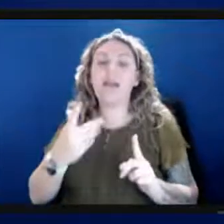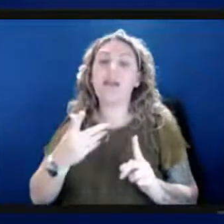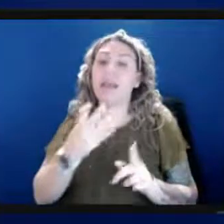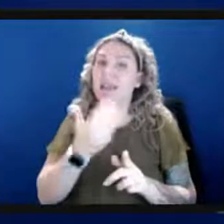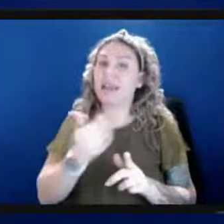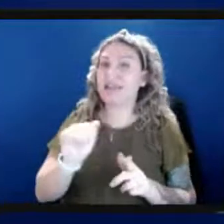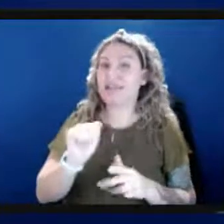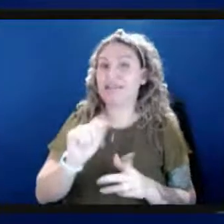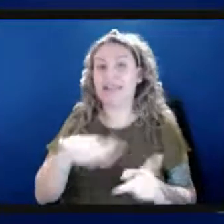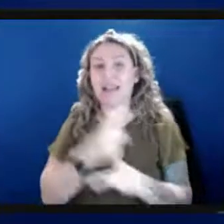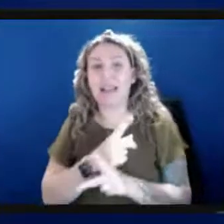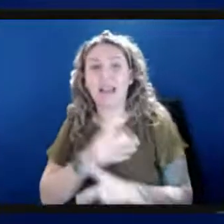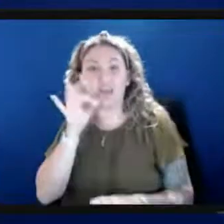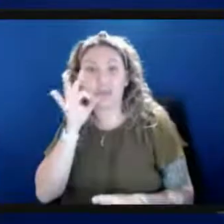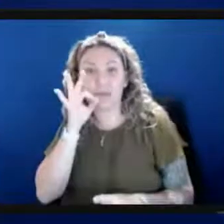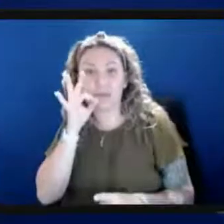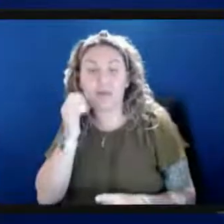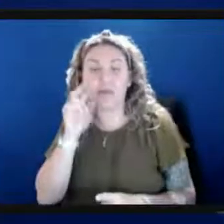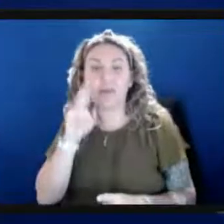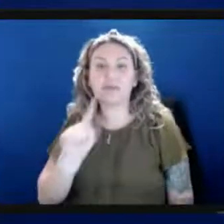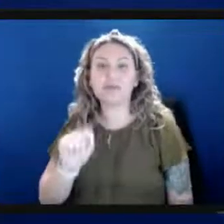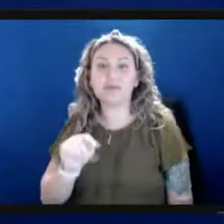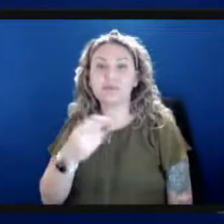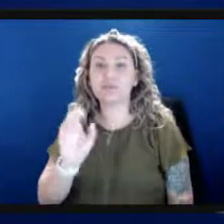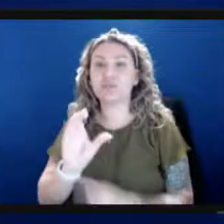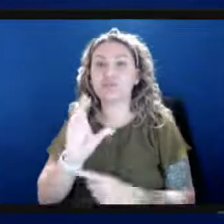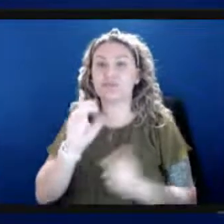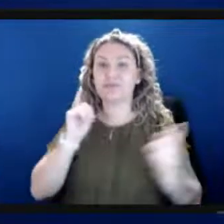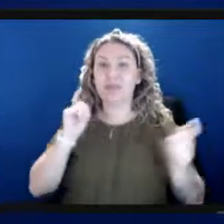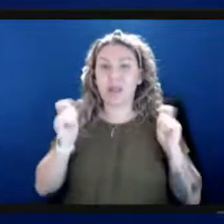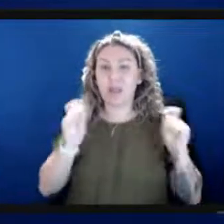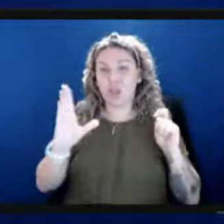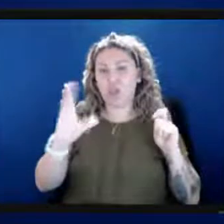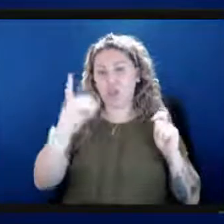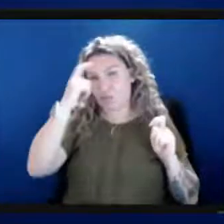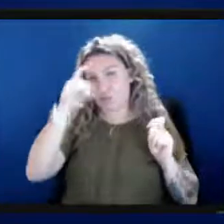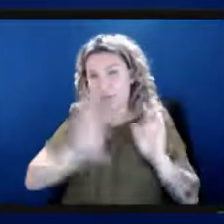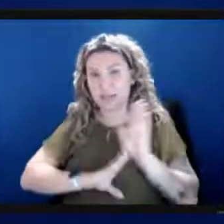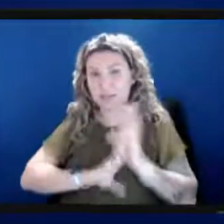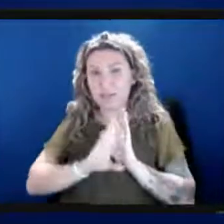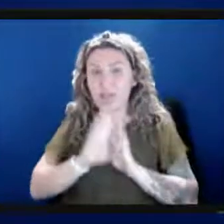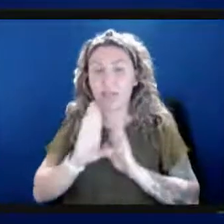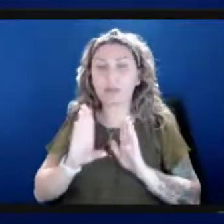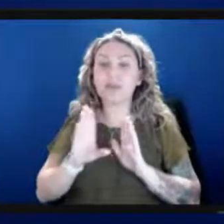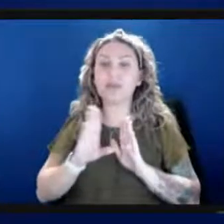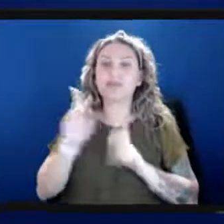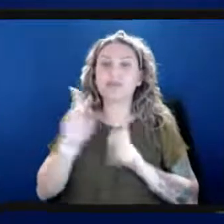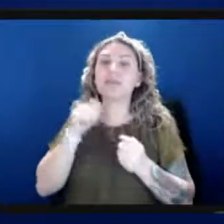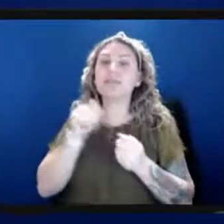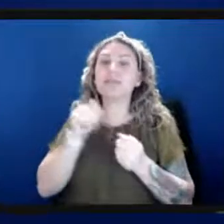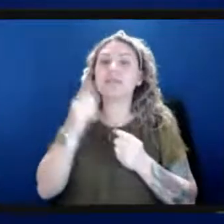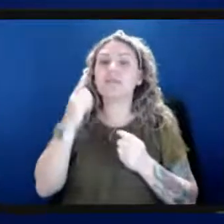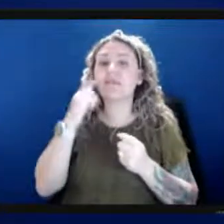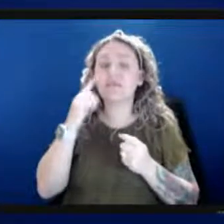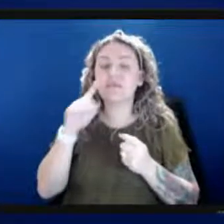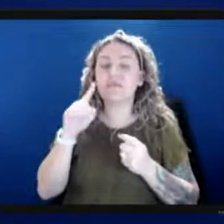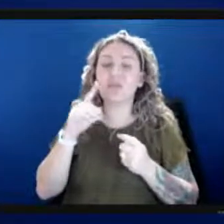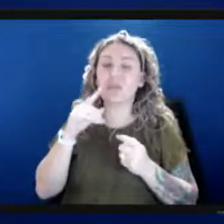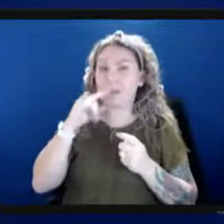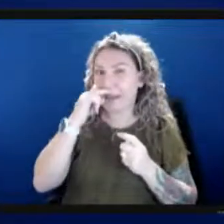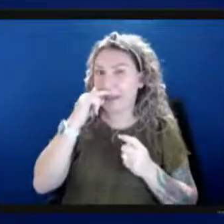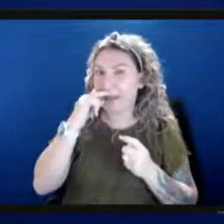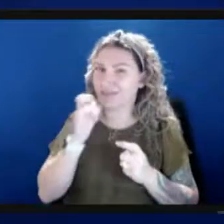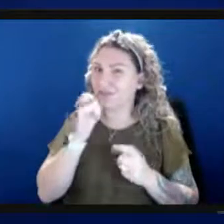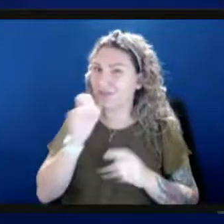containing THC would actually alter the brain development. So specifically for our kiddos, I specifically tell them not to use